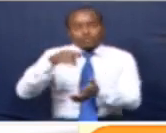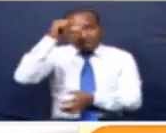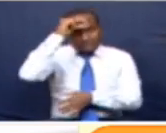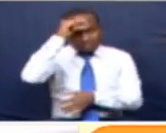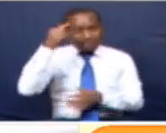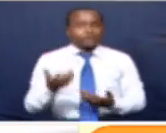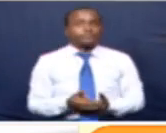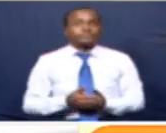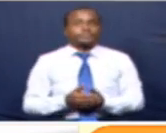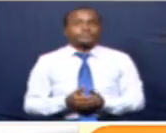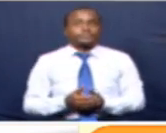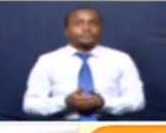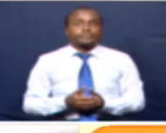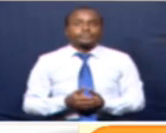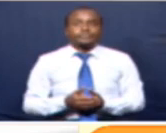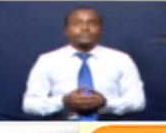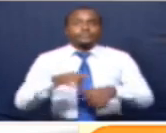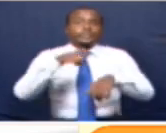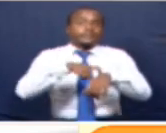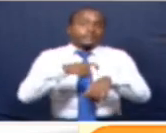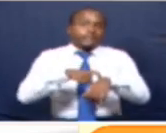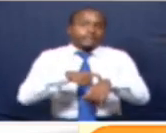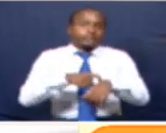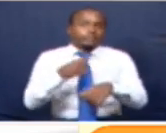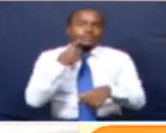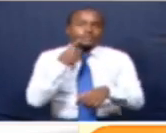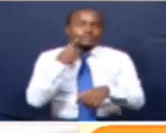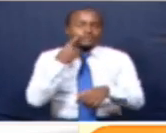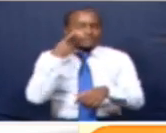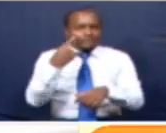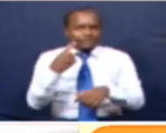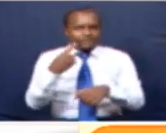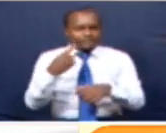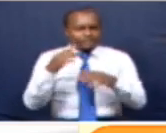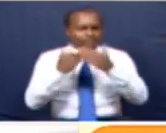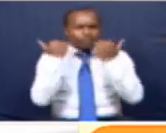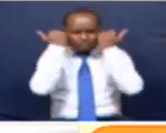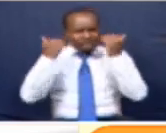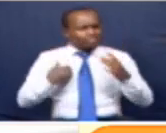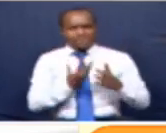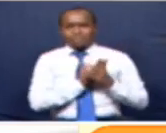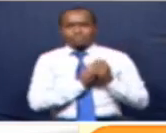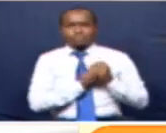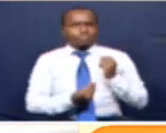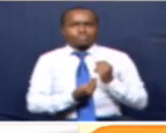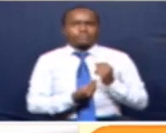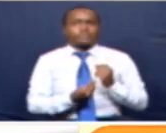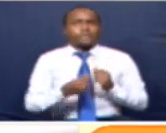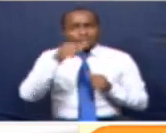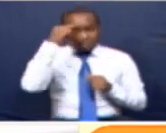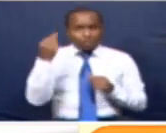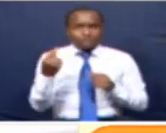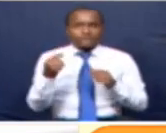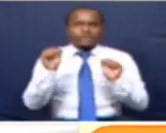So when you see the court's ruling, I'm very disappointed with the ruling myself, because it doesn't just begin to